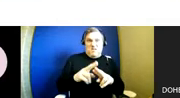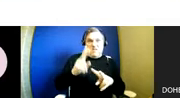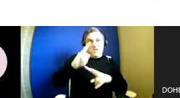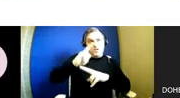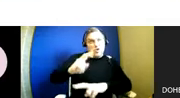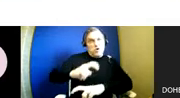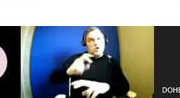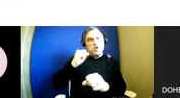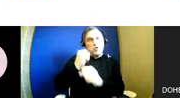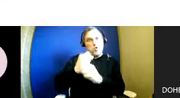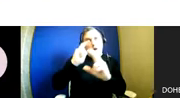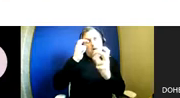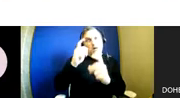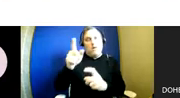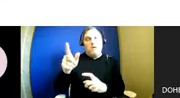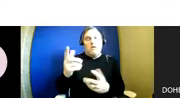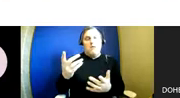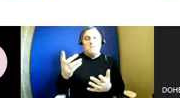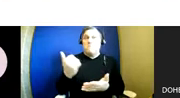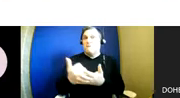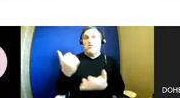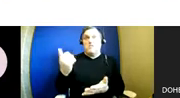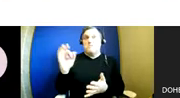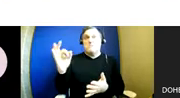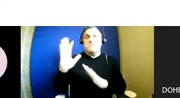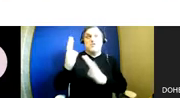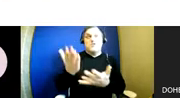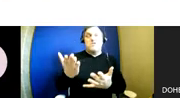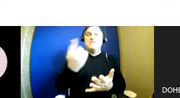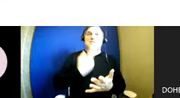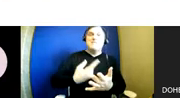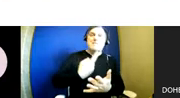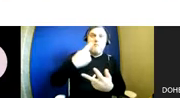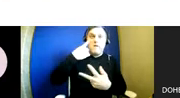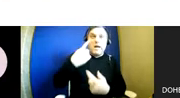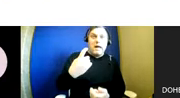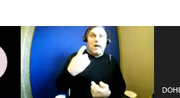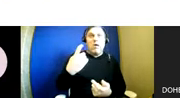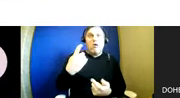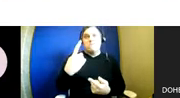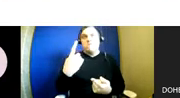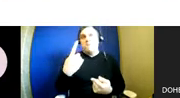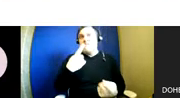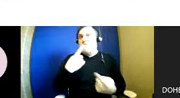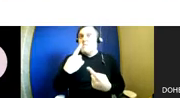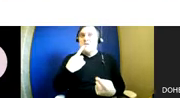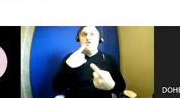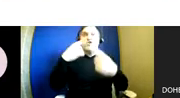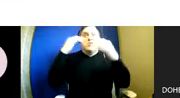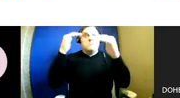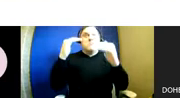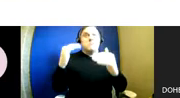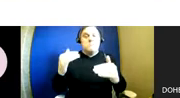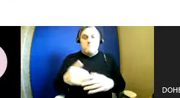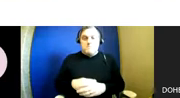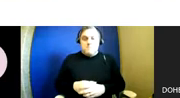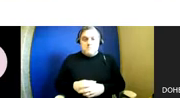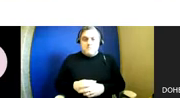your search engine, you'll find it's excellent. It's got self-care advice and various other voluntary sector services can be